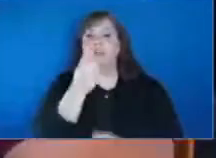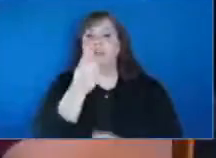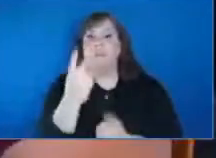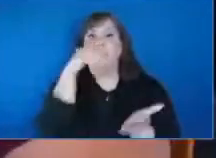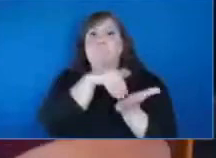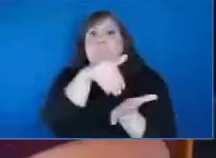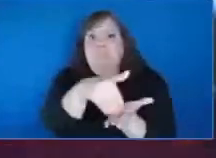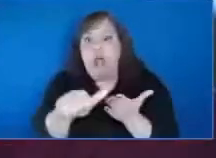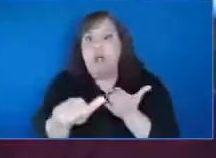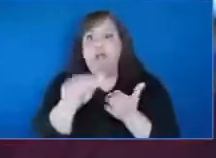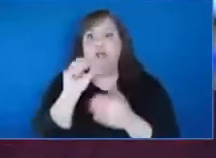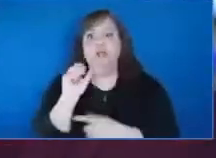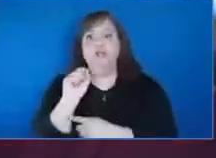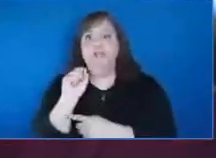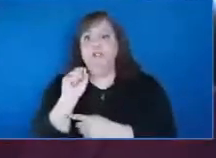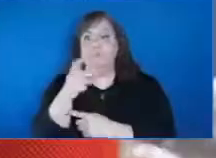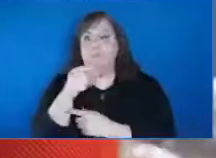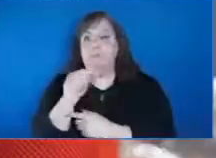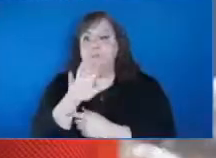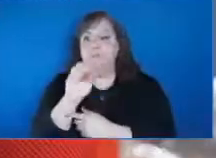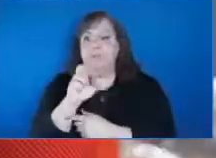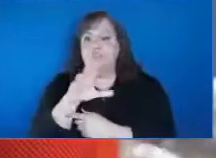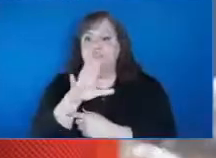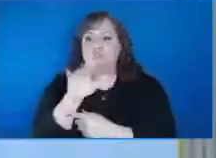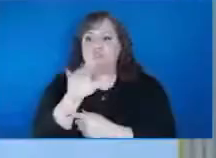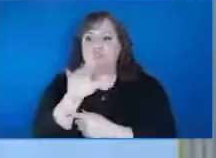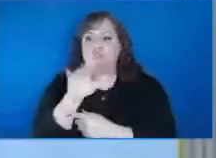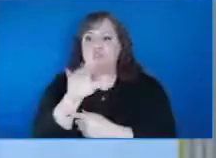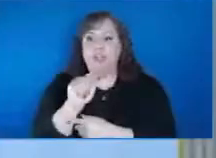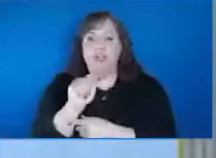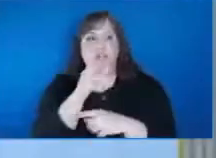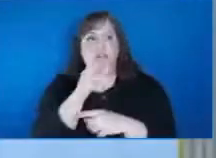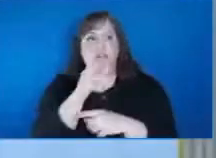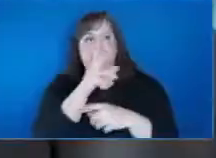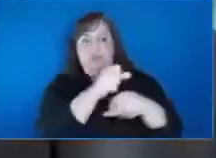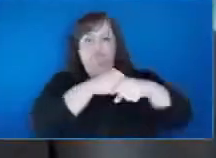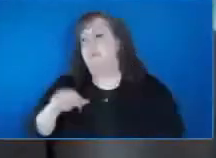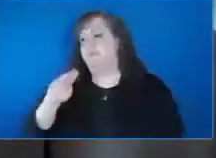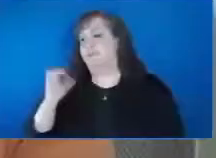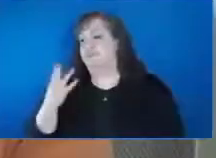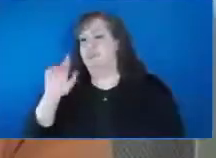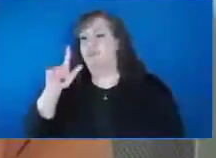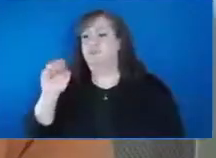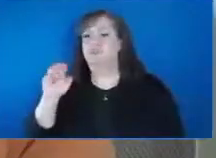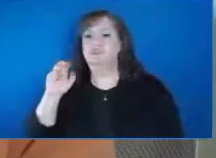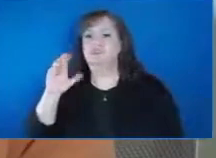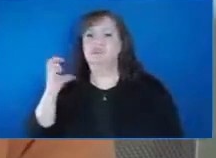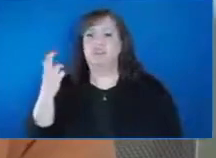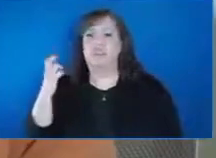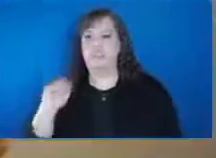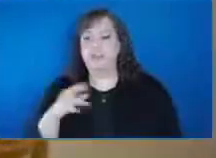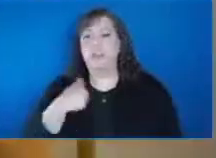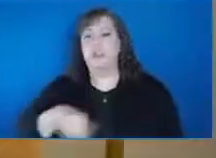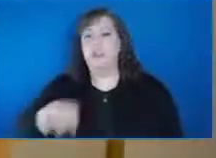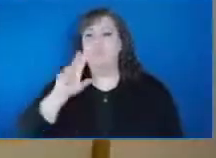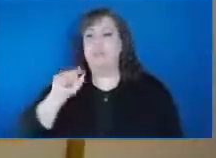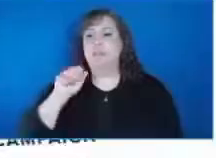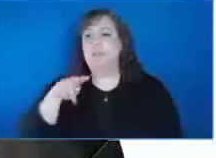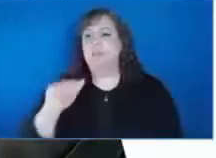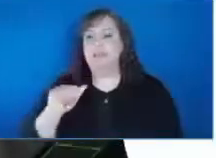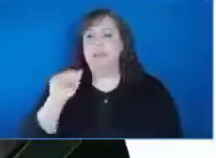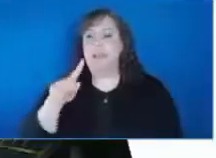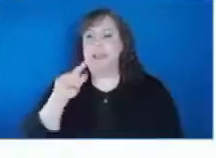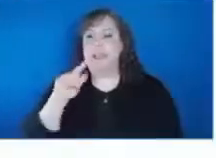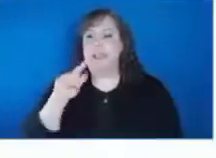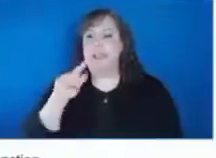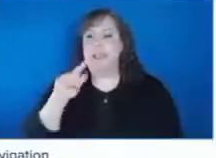asteroid. My name is Michelle Chen. I'm Lena Adams. My name is Kelly Fast. I'm Andy Rifkin. I'm Justina Sorovitz, and I help tell the story